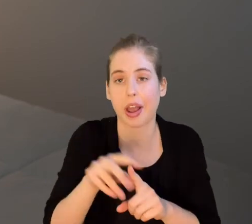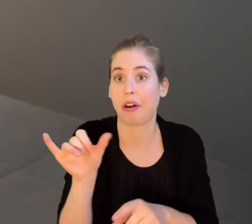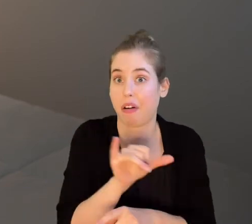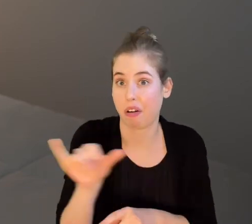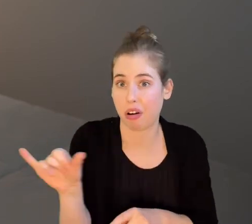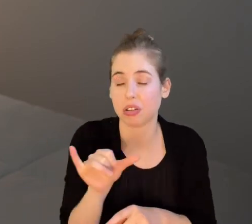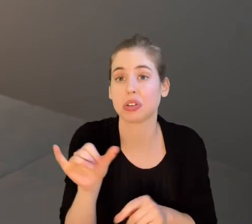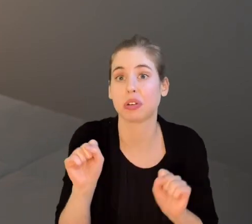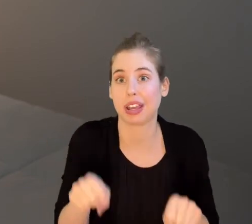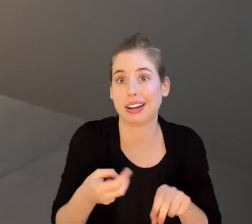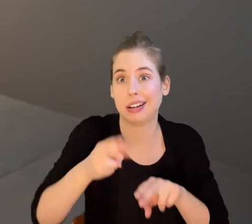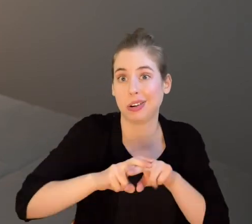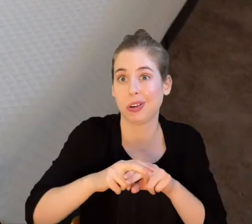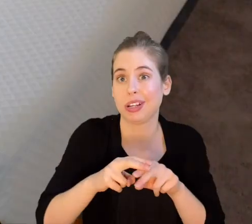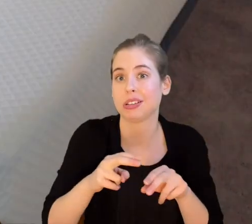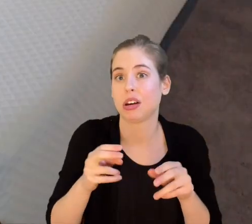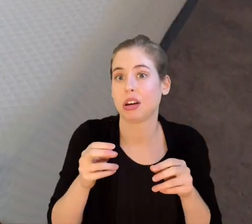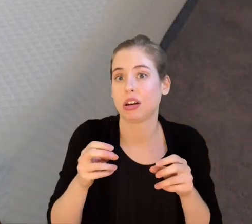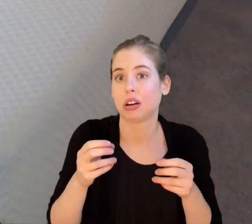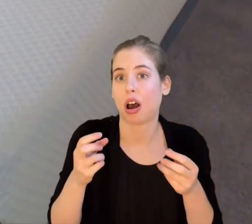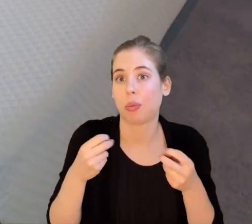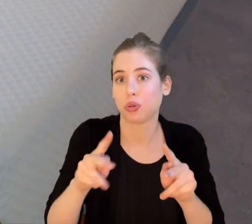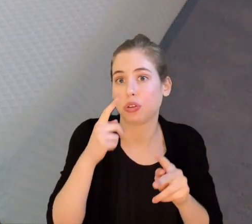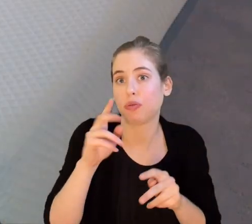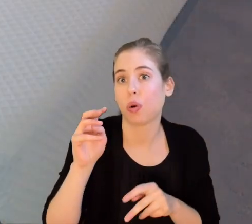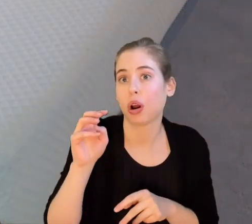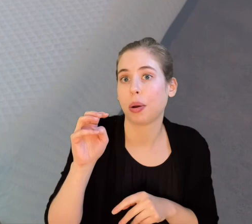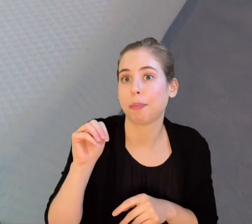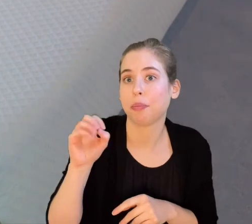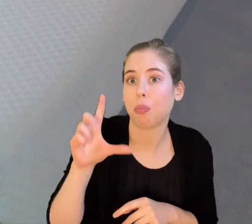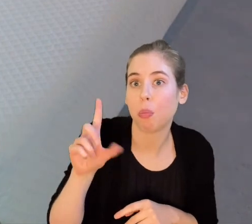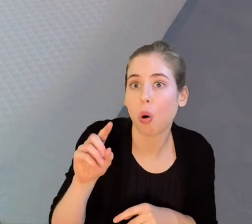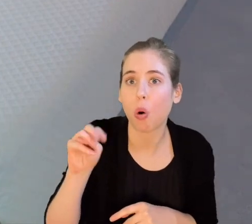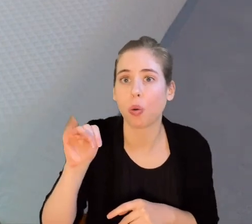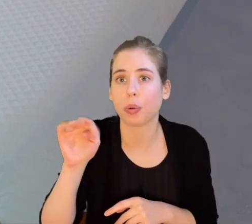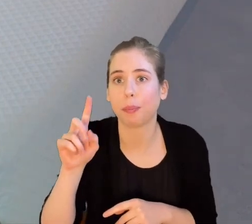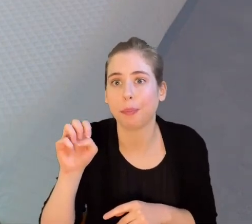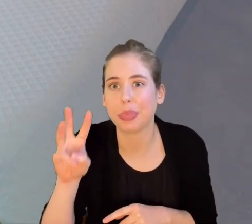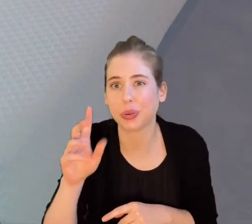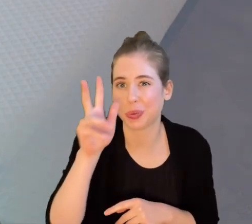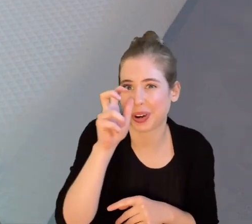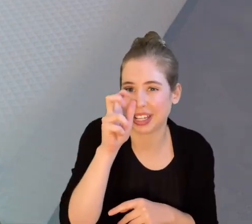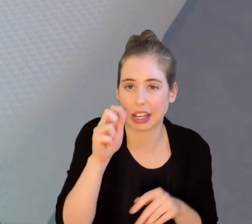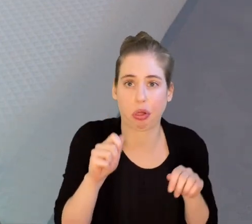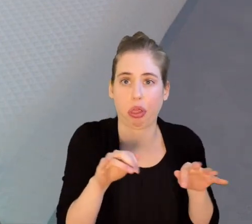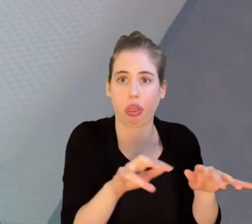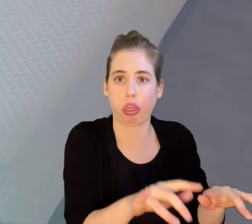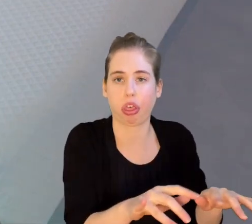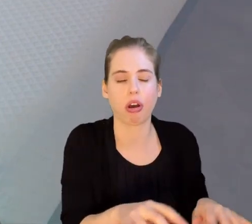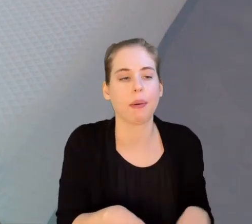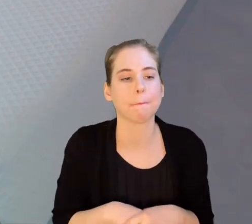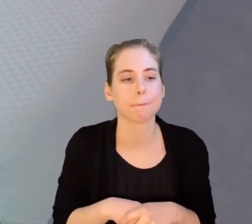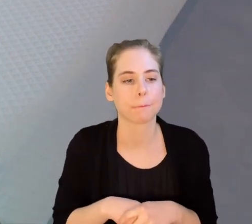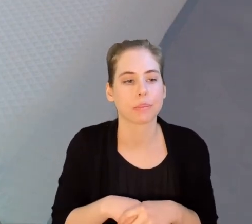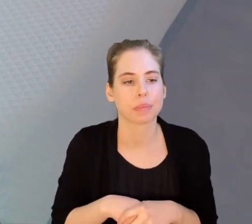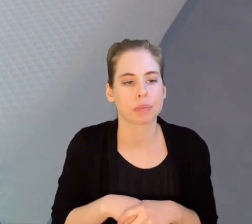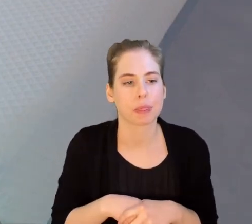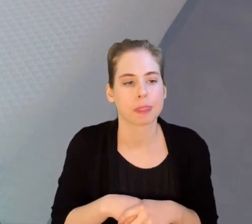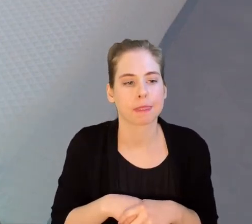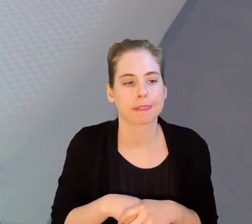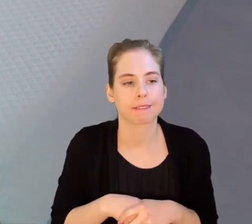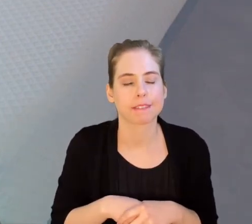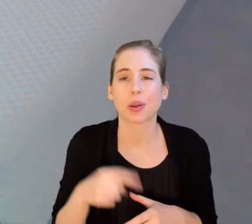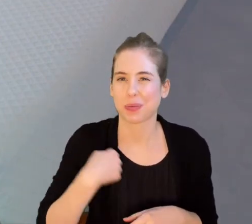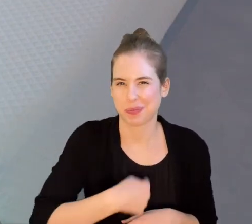is NOLA right for you? We think you'll like NOLA if you are a side or combination sleeper, you